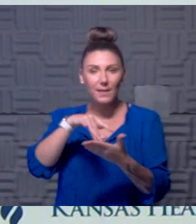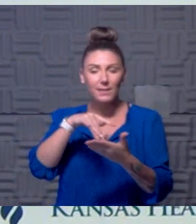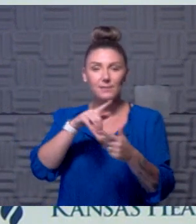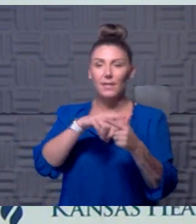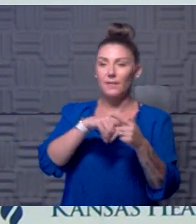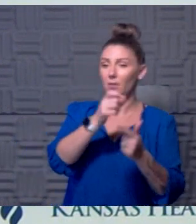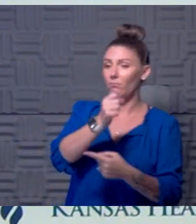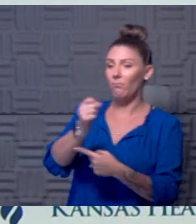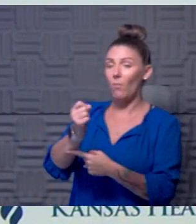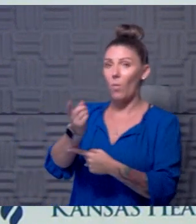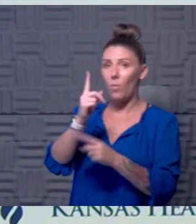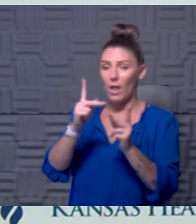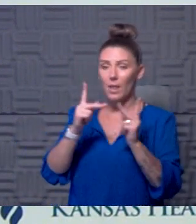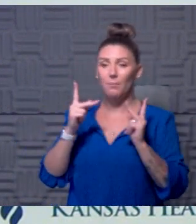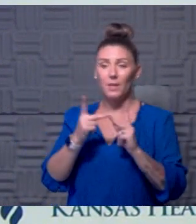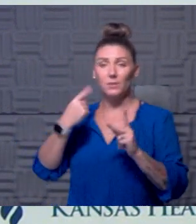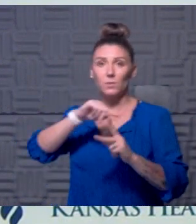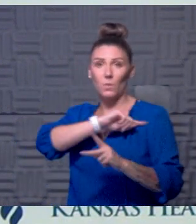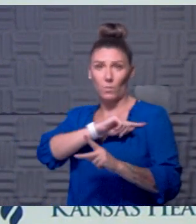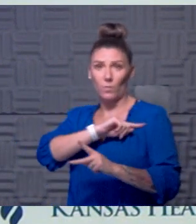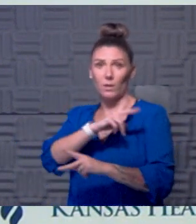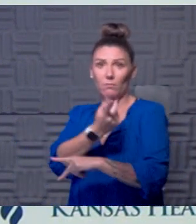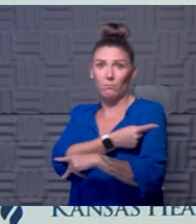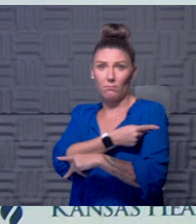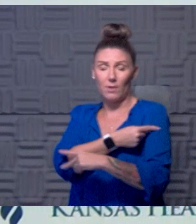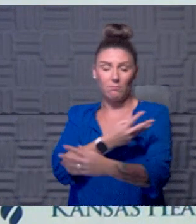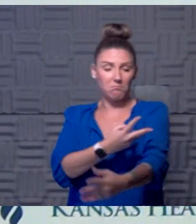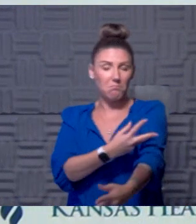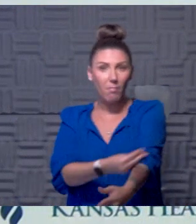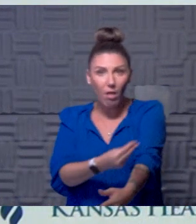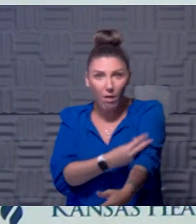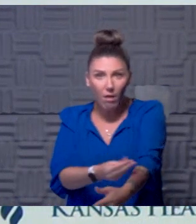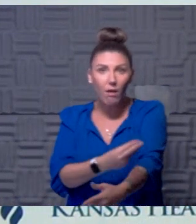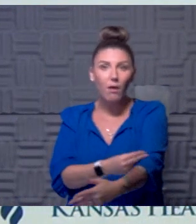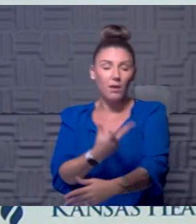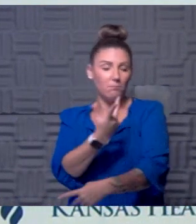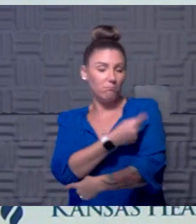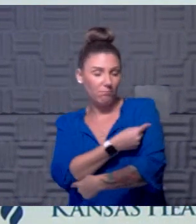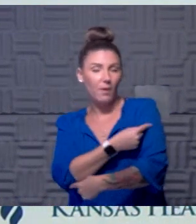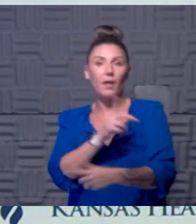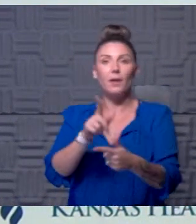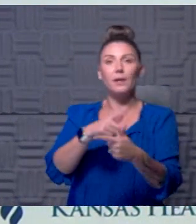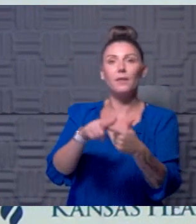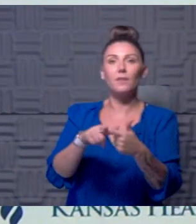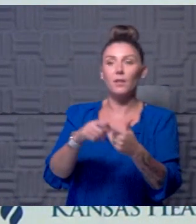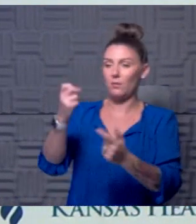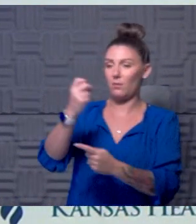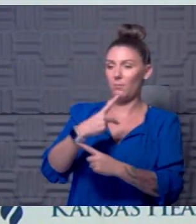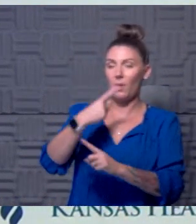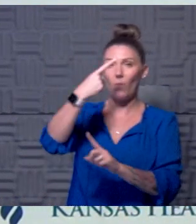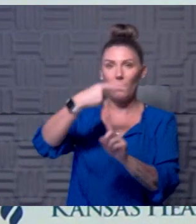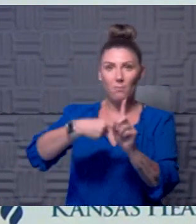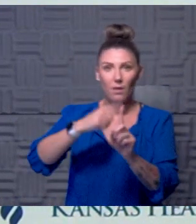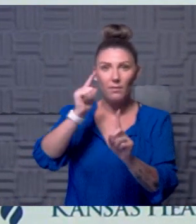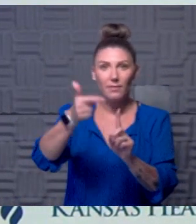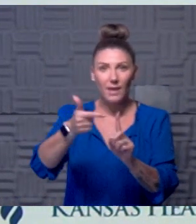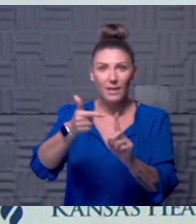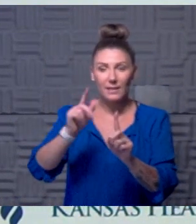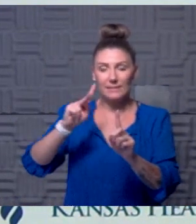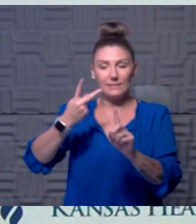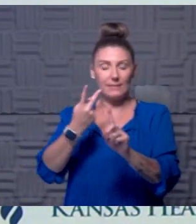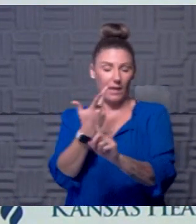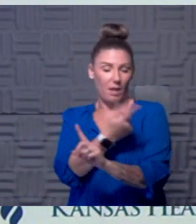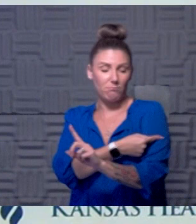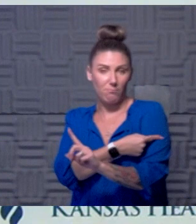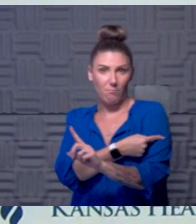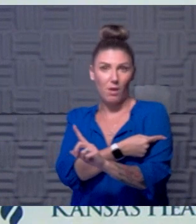where we're administering the vaccine. We would draw some blood, we would give you the vaccine, and then you would come back a month later, get a second dose of the